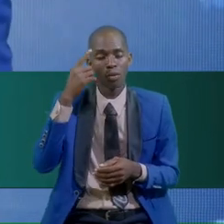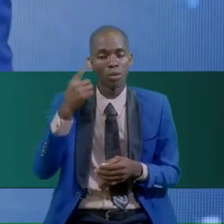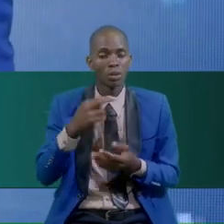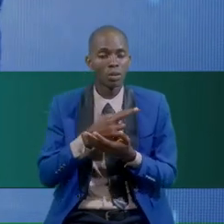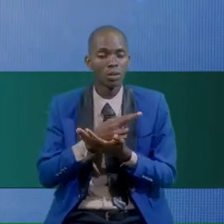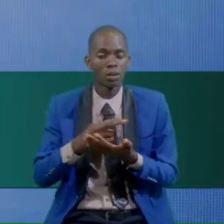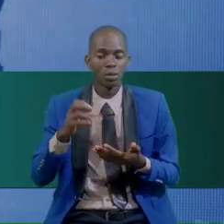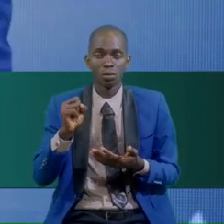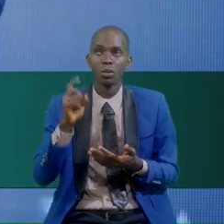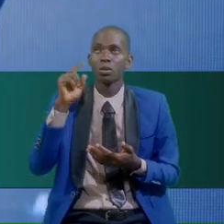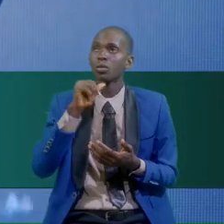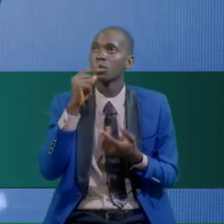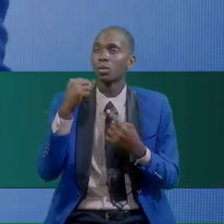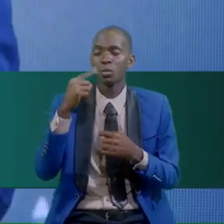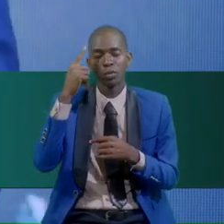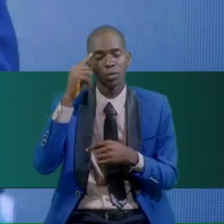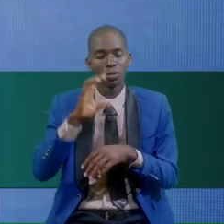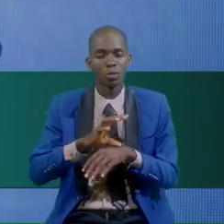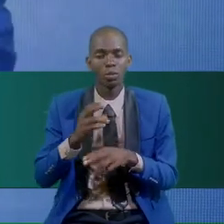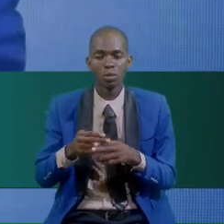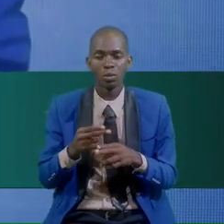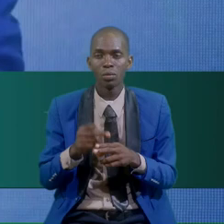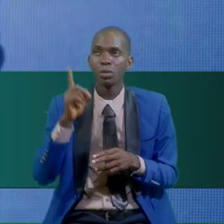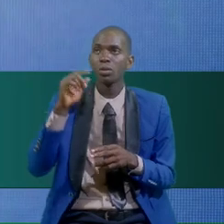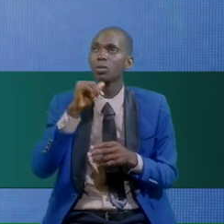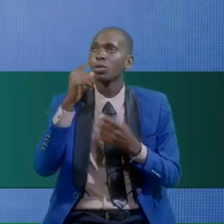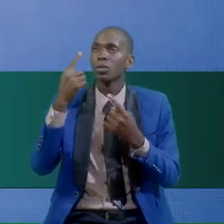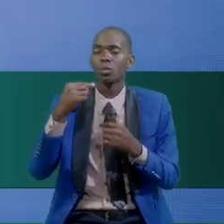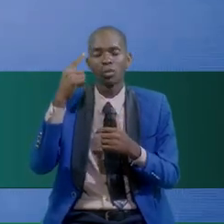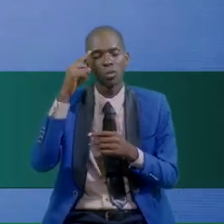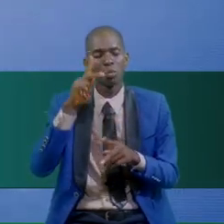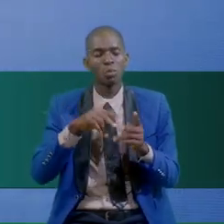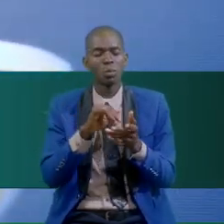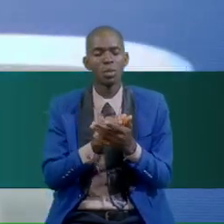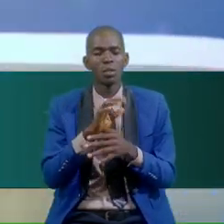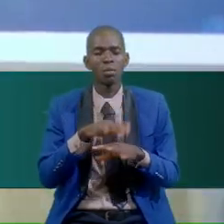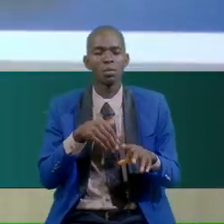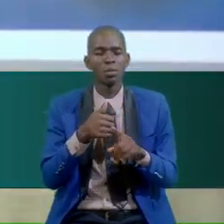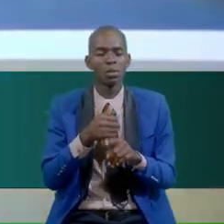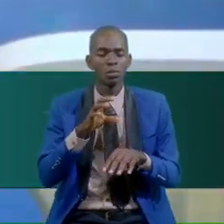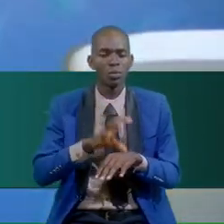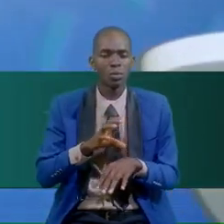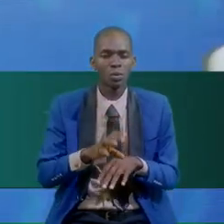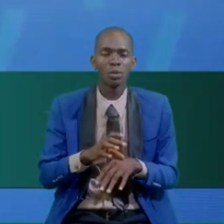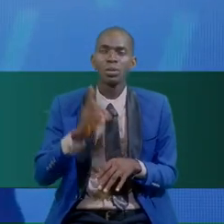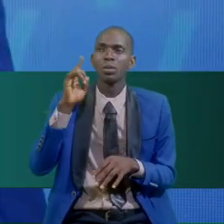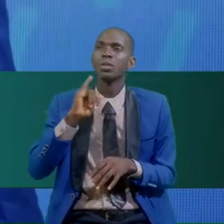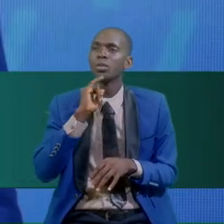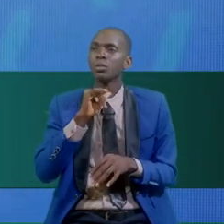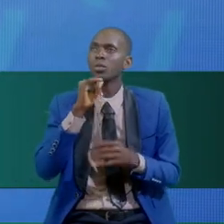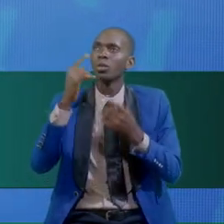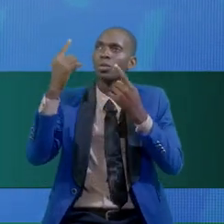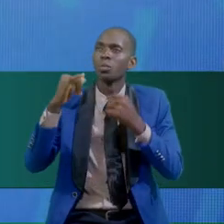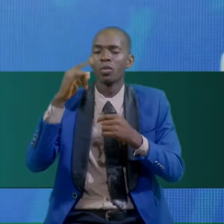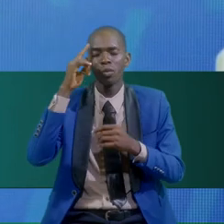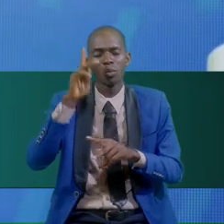denomination. It's not coming to those who say we're church. It's not coming for people who say we're religious. It's